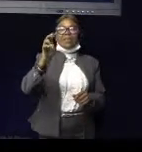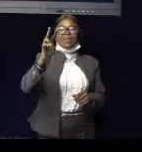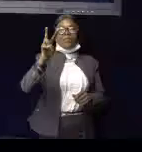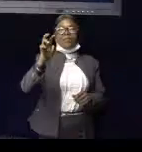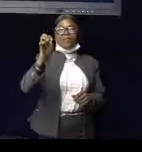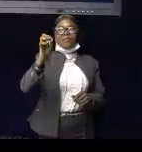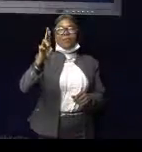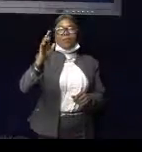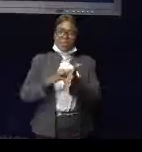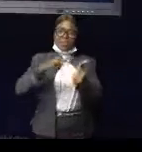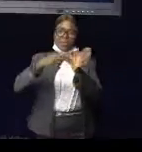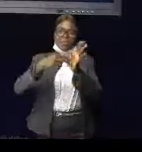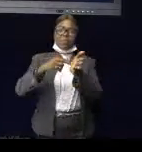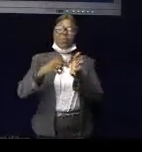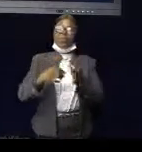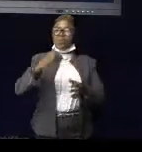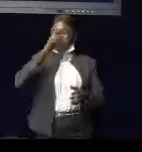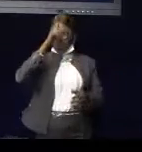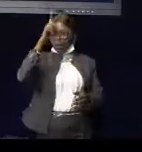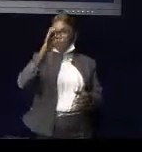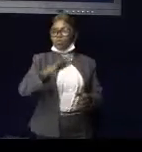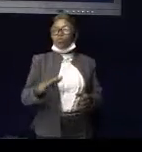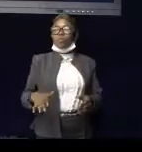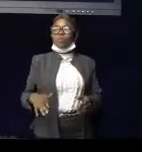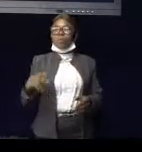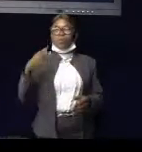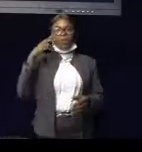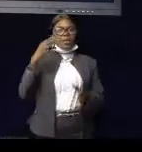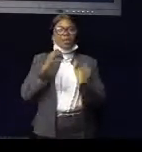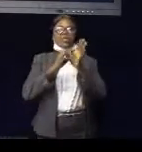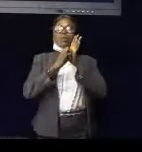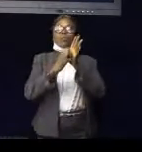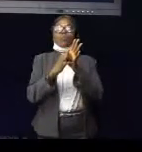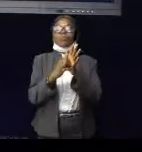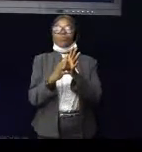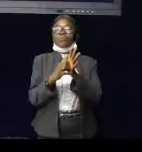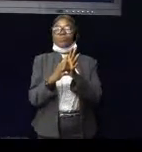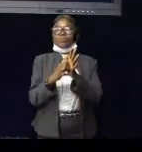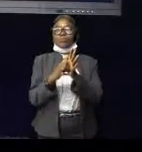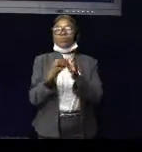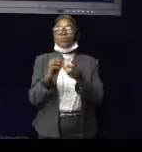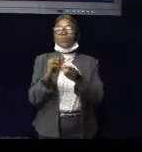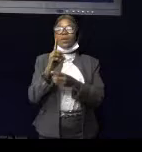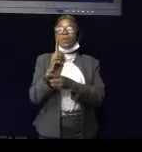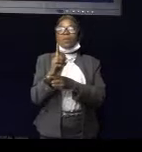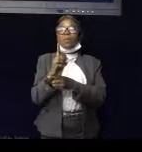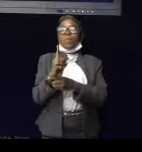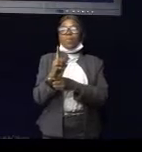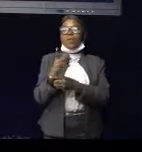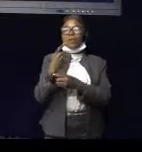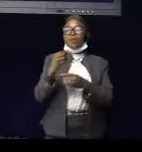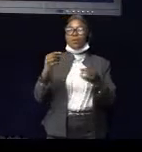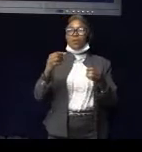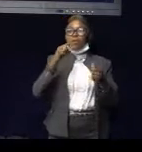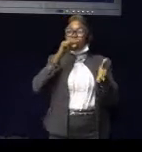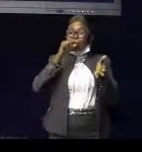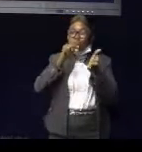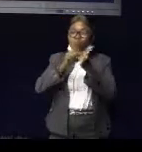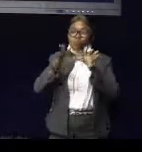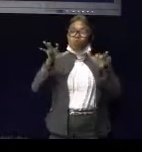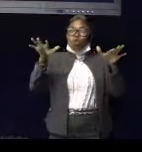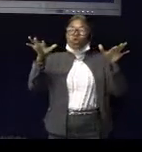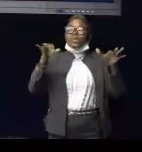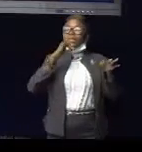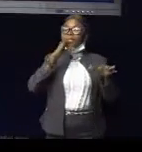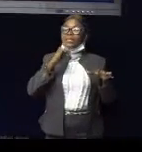Deverbalization. Well done. Brilliant children. Look at the examples. Example A. The bird is